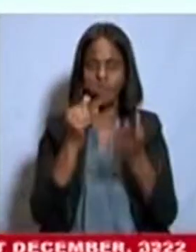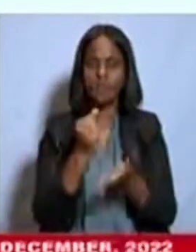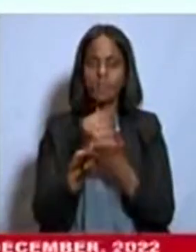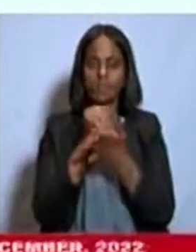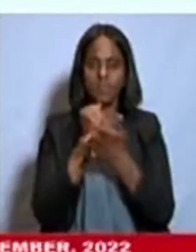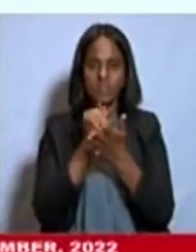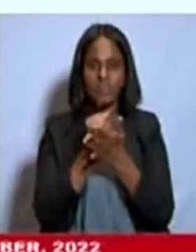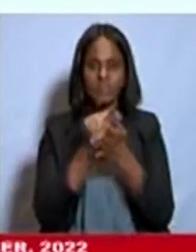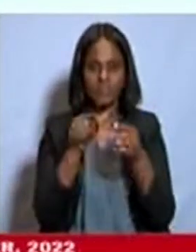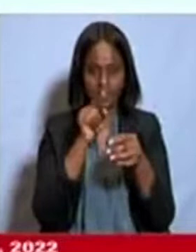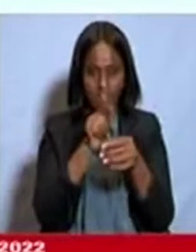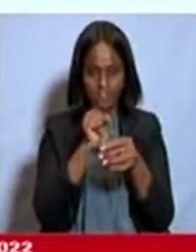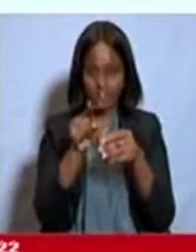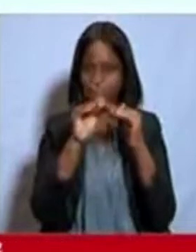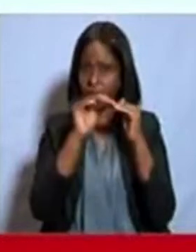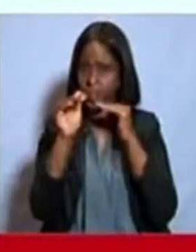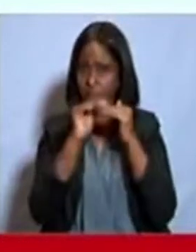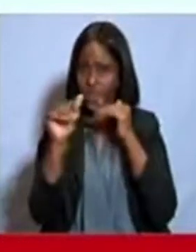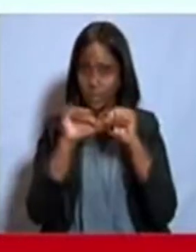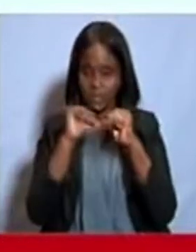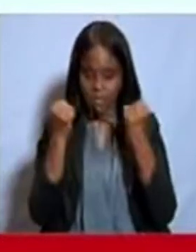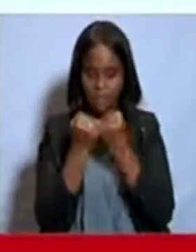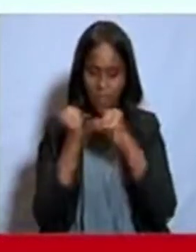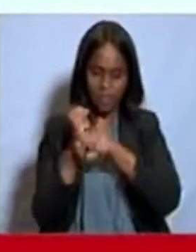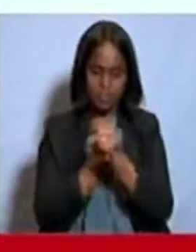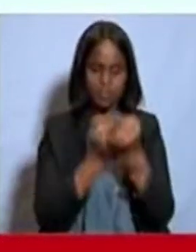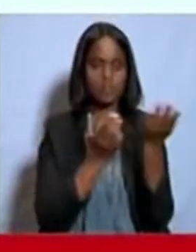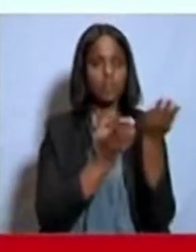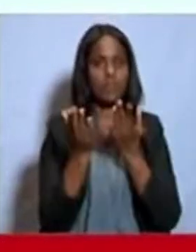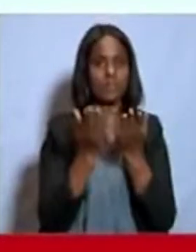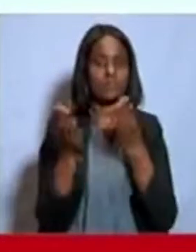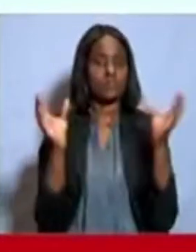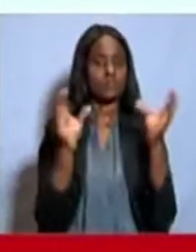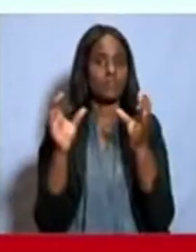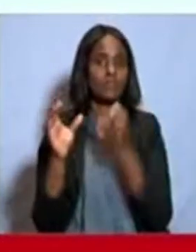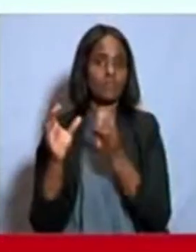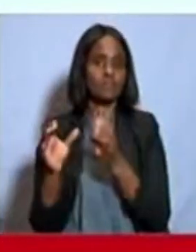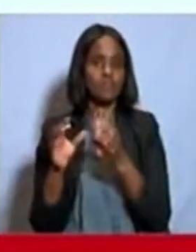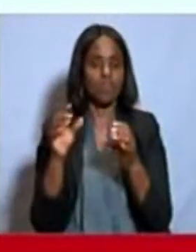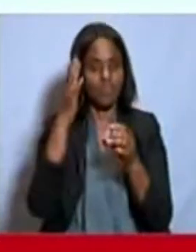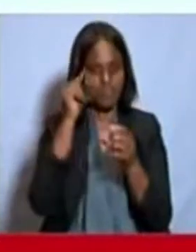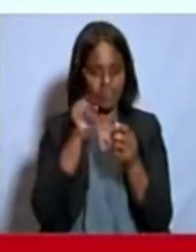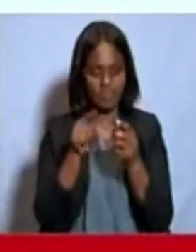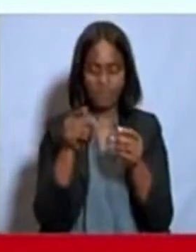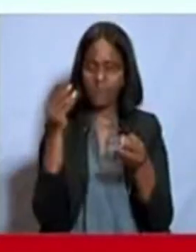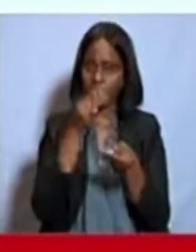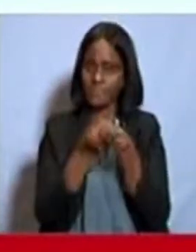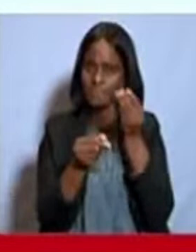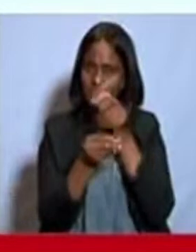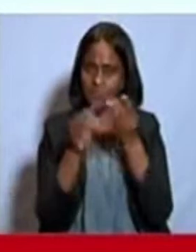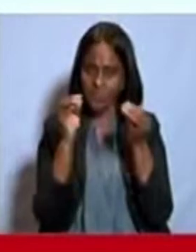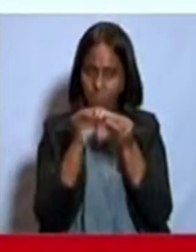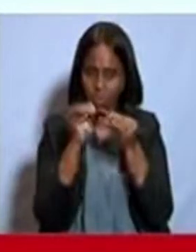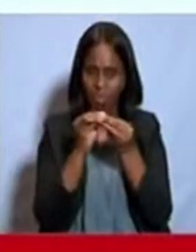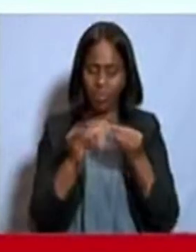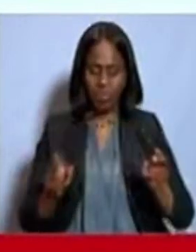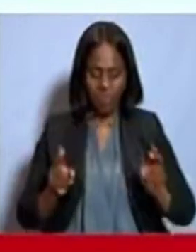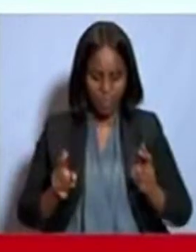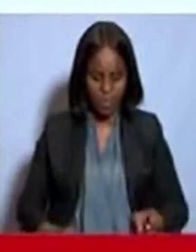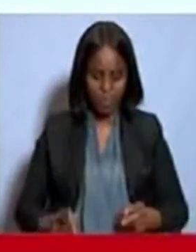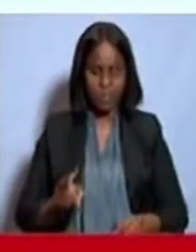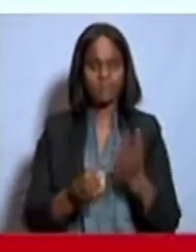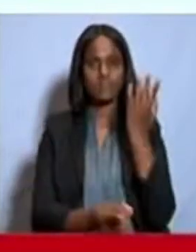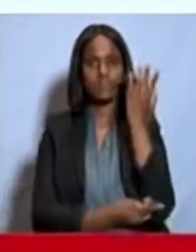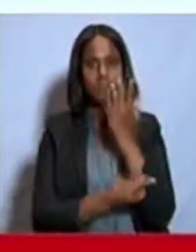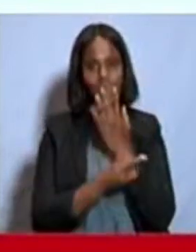facilitate the provision of equitable social protection services to communities in order to contribute to sustainable human